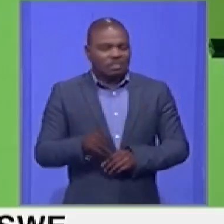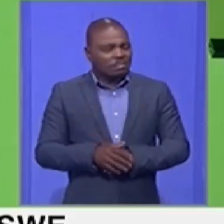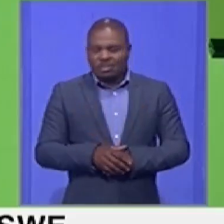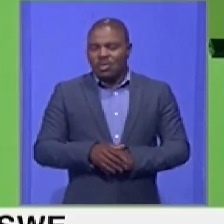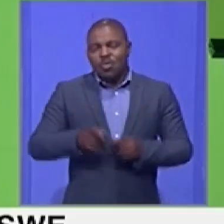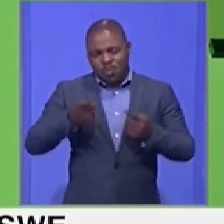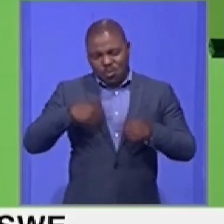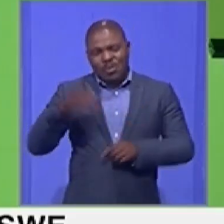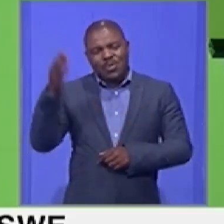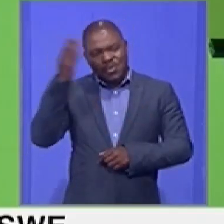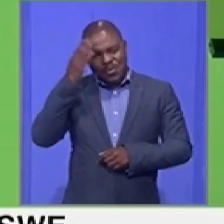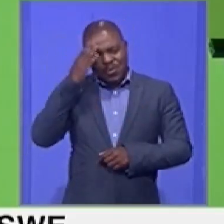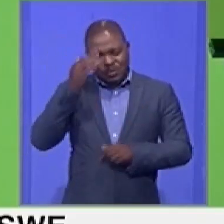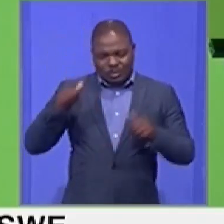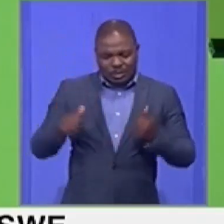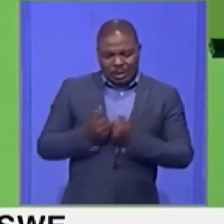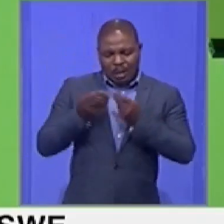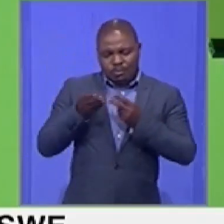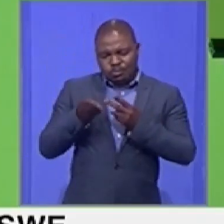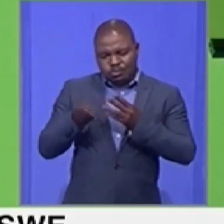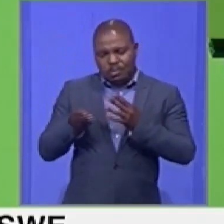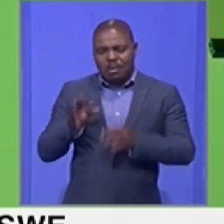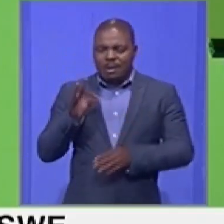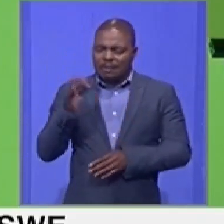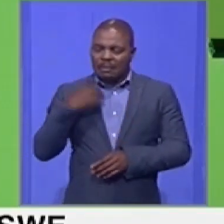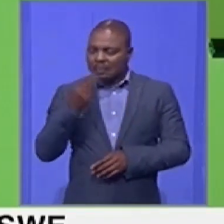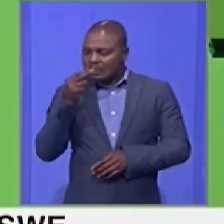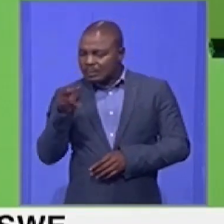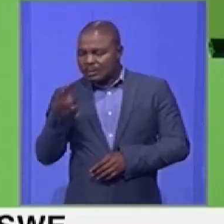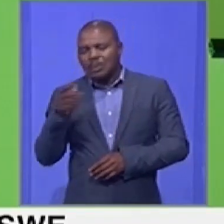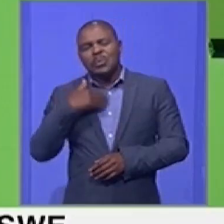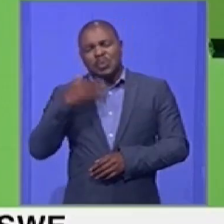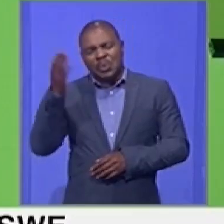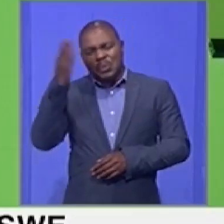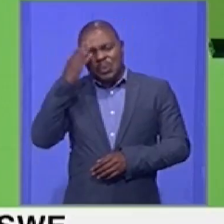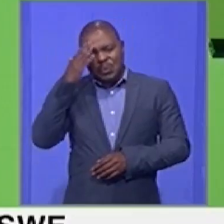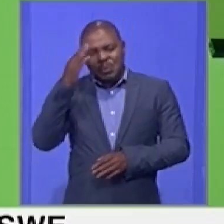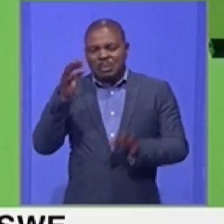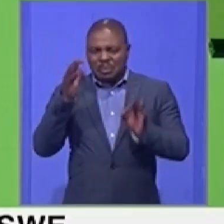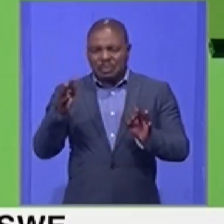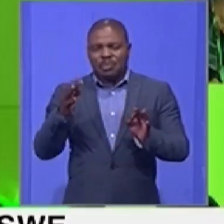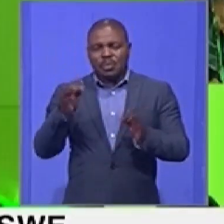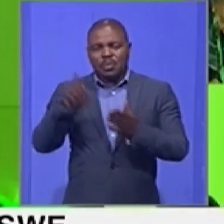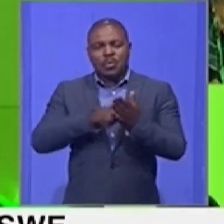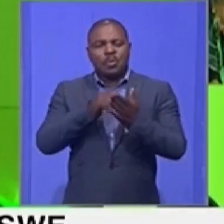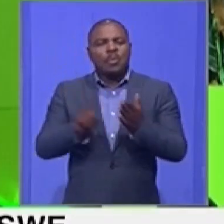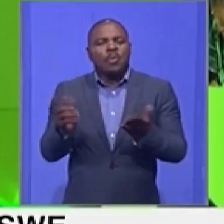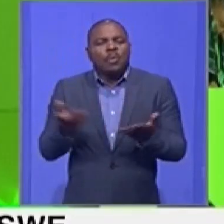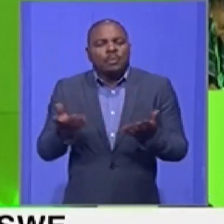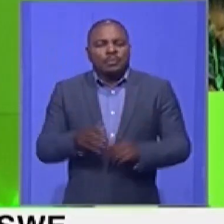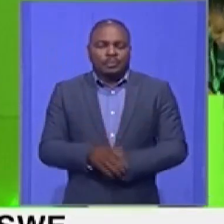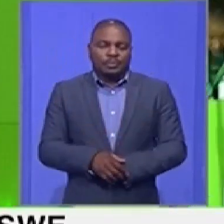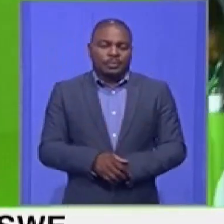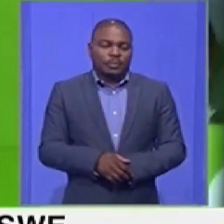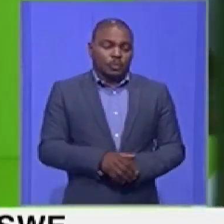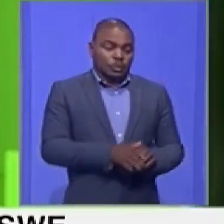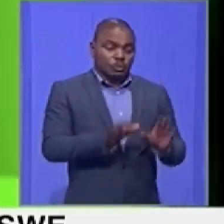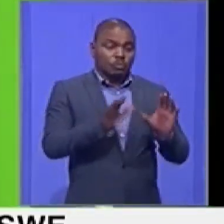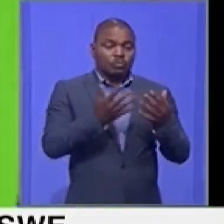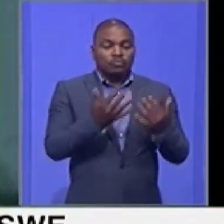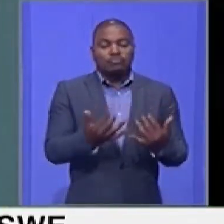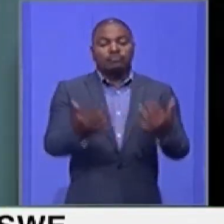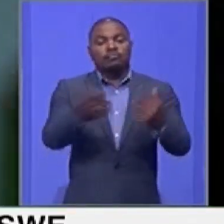live with these challenges on a daily basis and know very well what's wrong with them. O ne a gopotsa baemedi ba